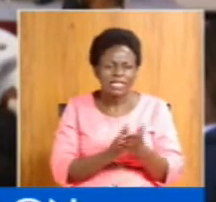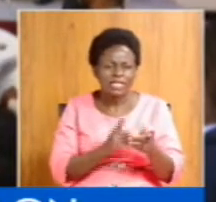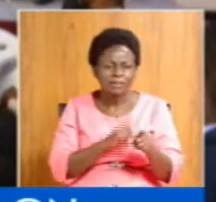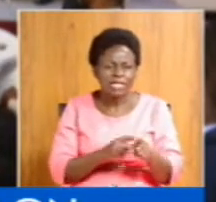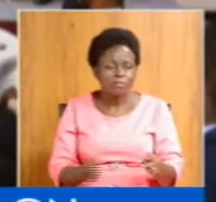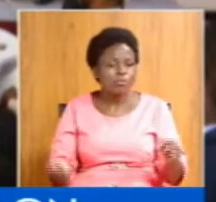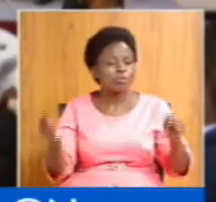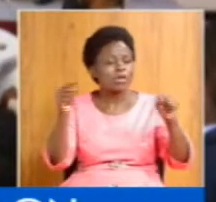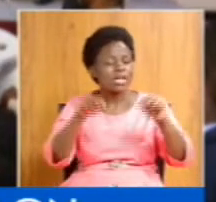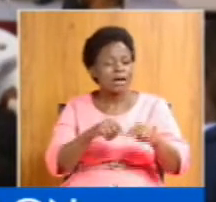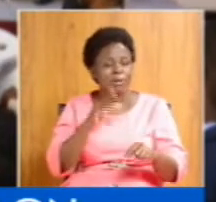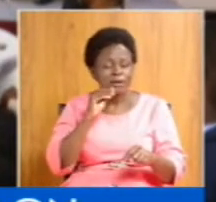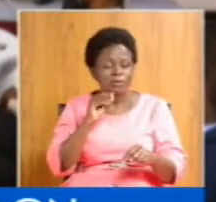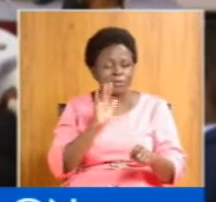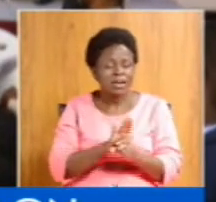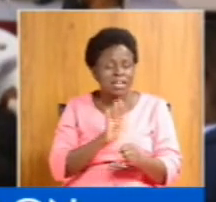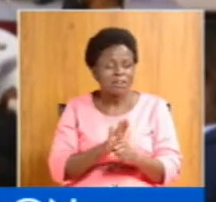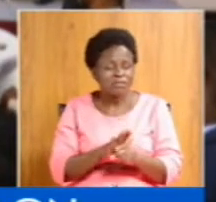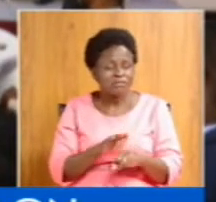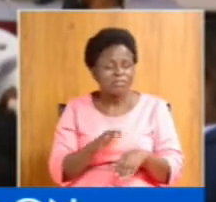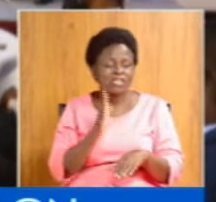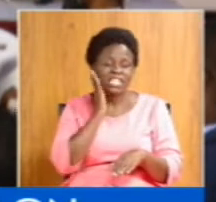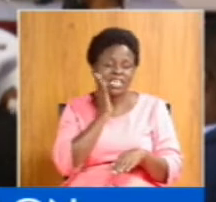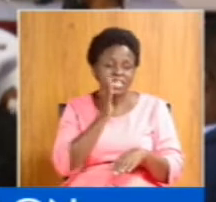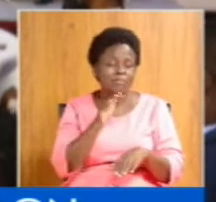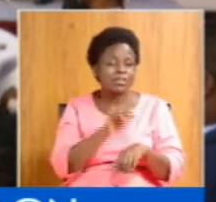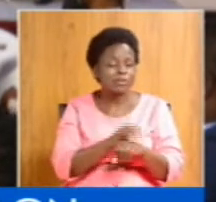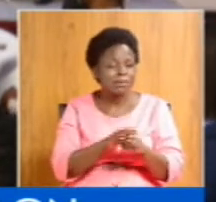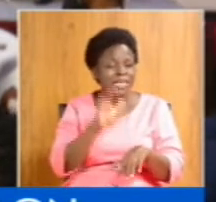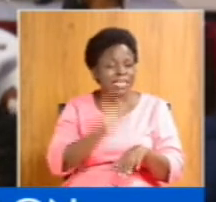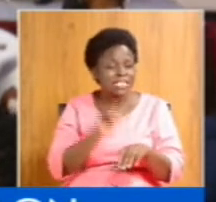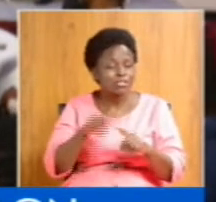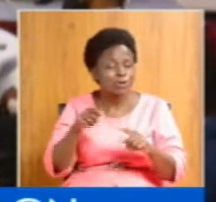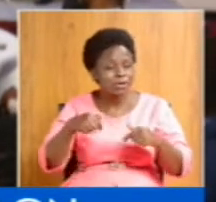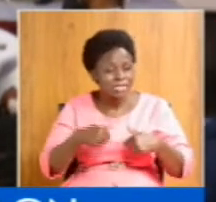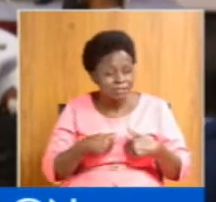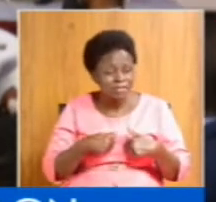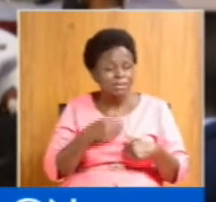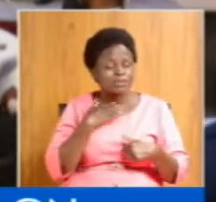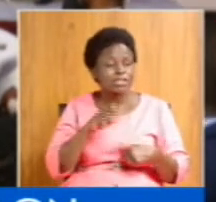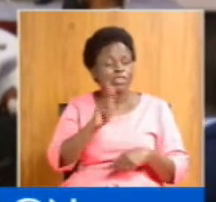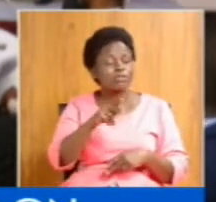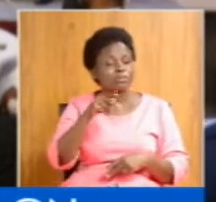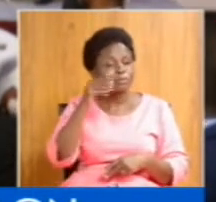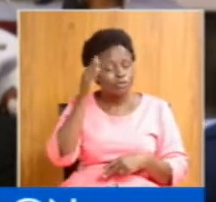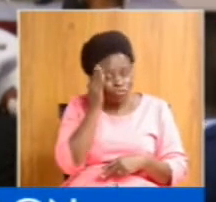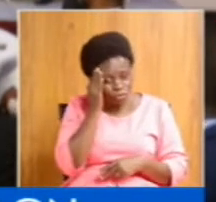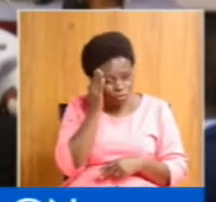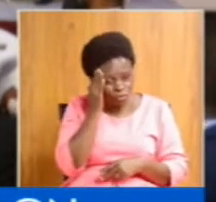we come in auditoriums like these and we talk a lot of English and make a lot of sense, but we are making sense to ourselves. Yet we need those people to know.